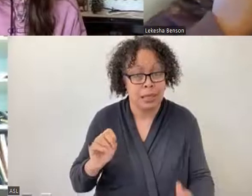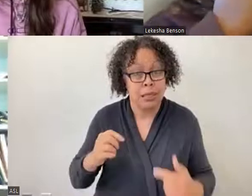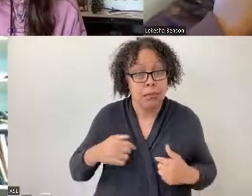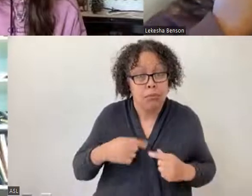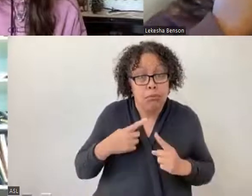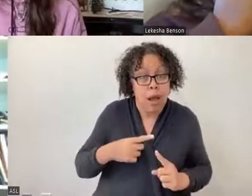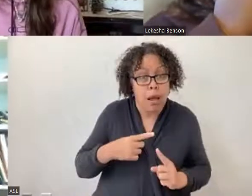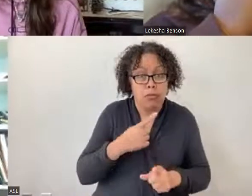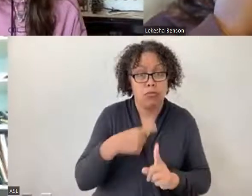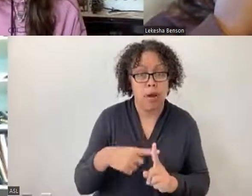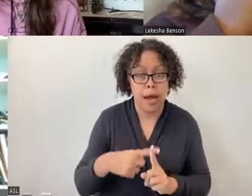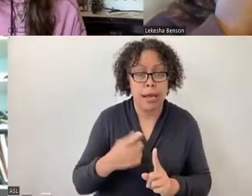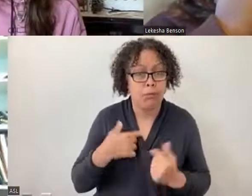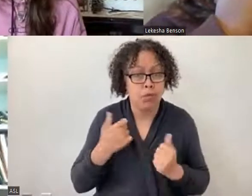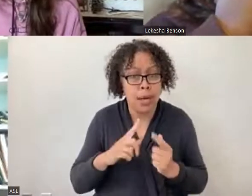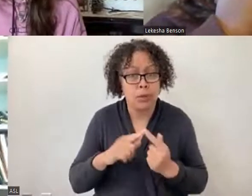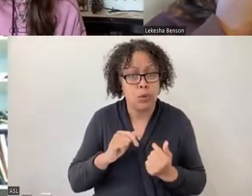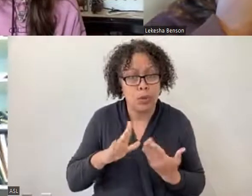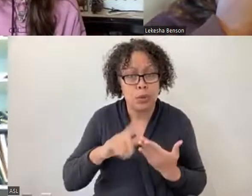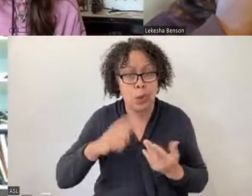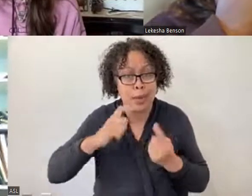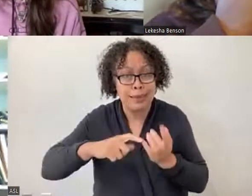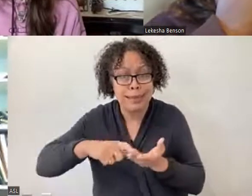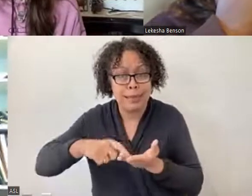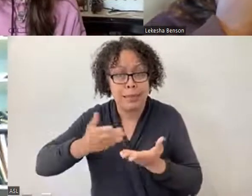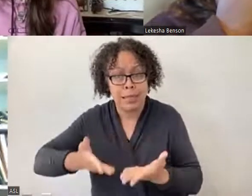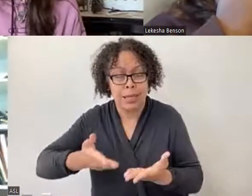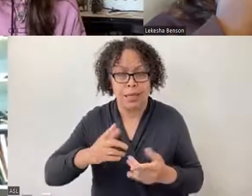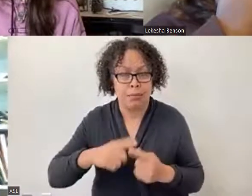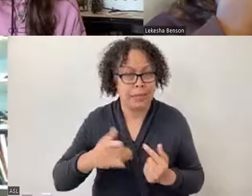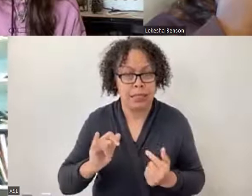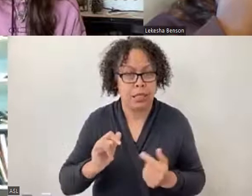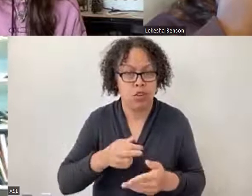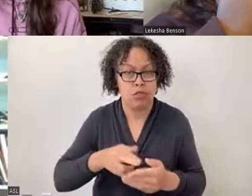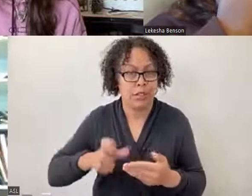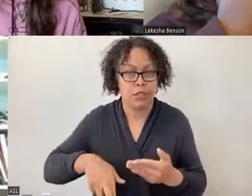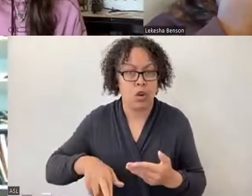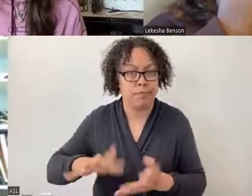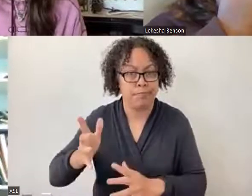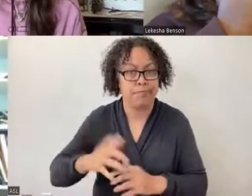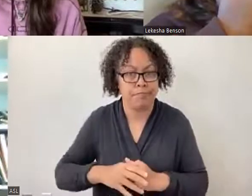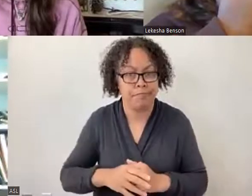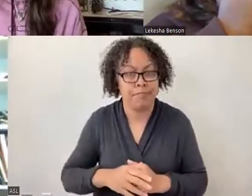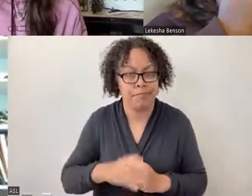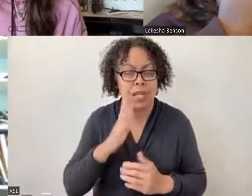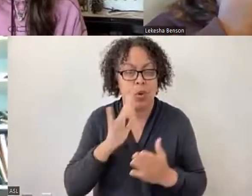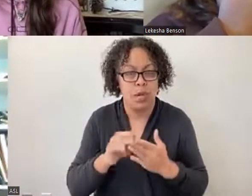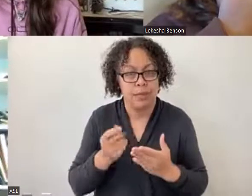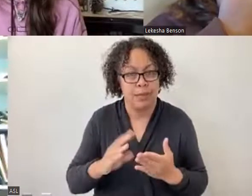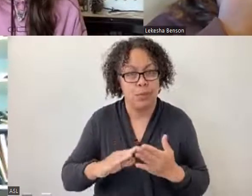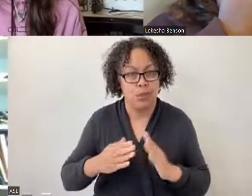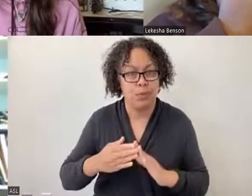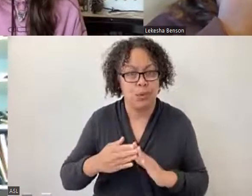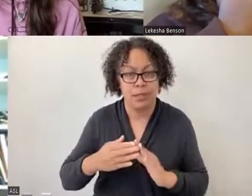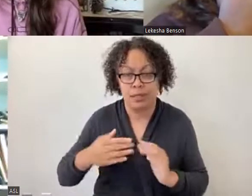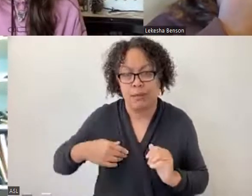attempting to address the things that I'm seeing right in front of me. And I know lots of communities, I know there's a lot of, historic